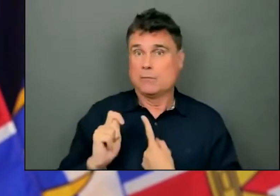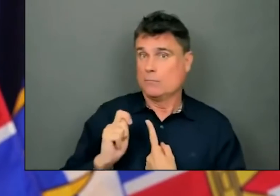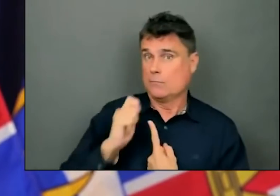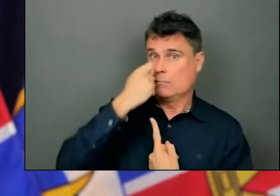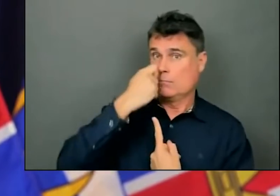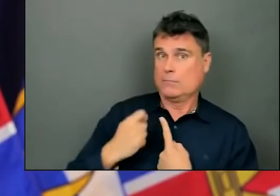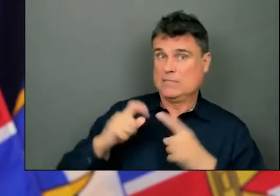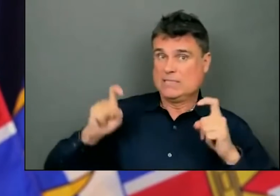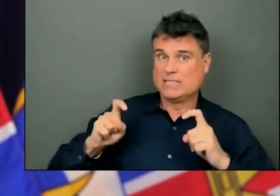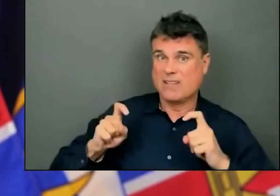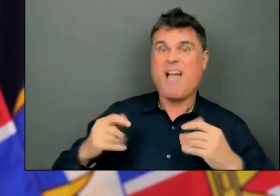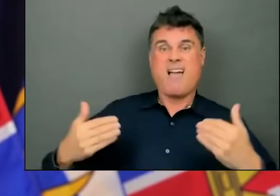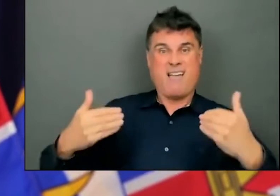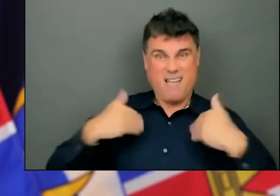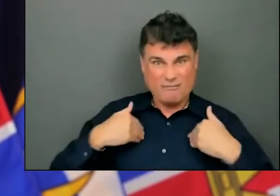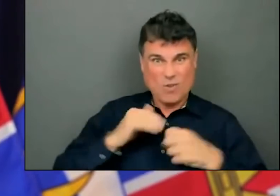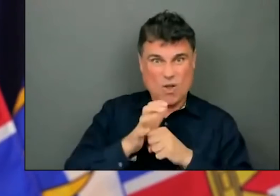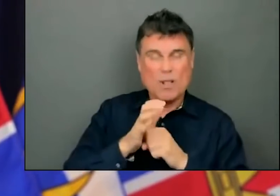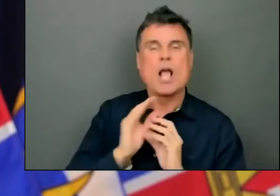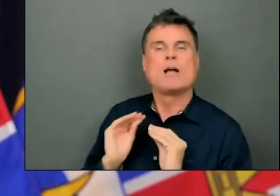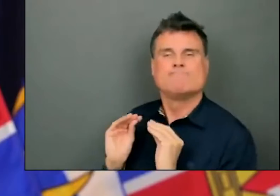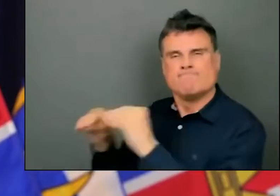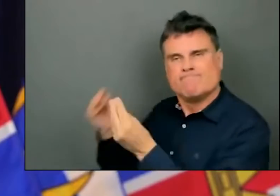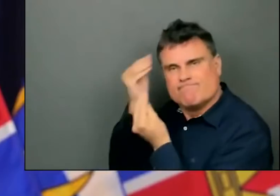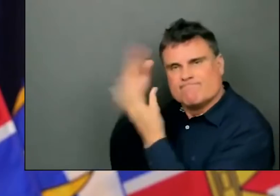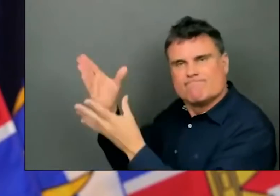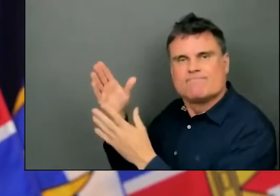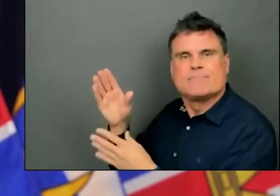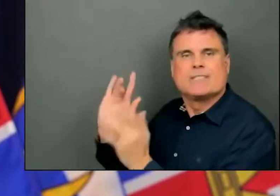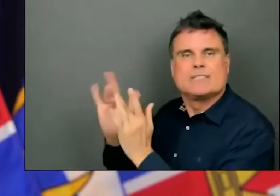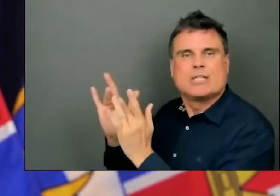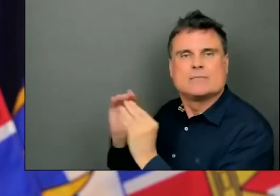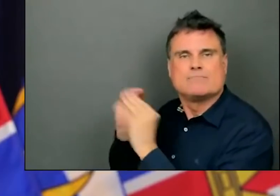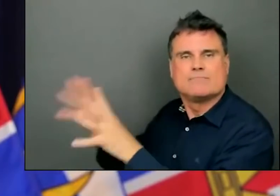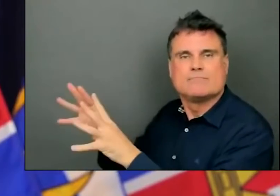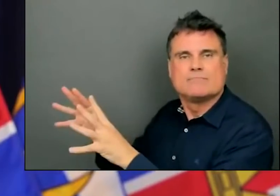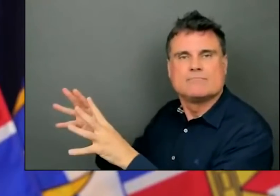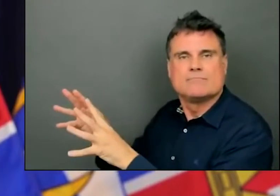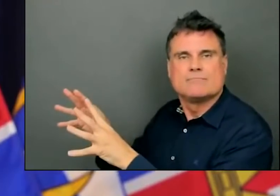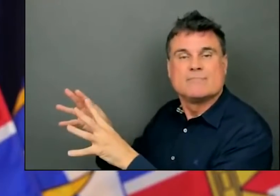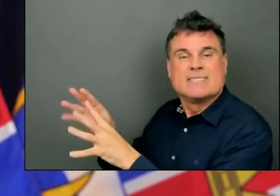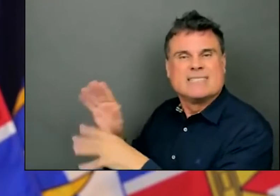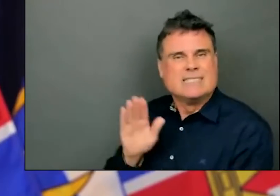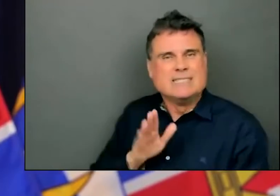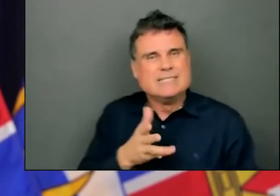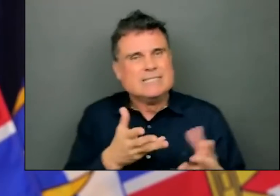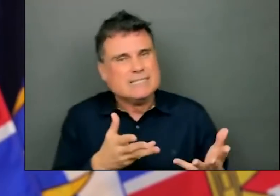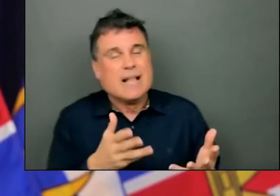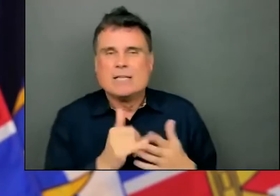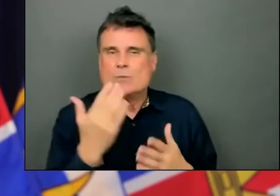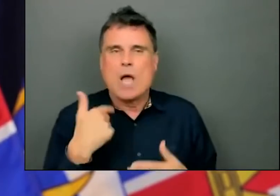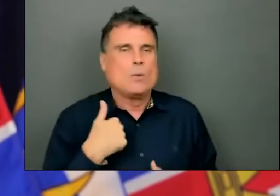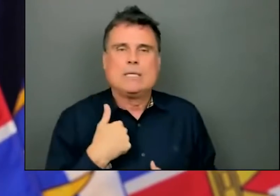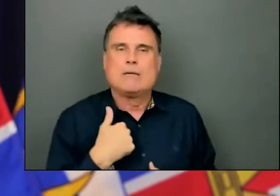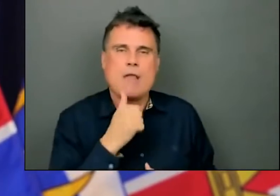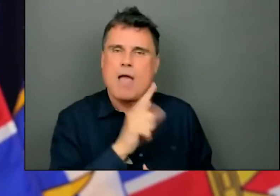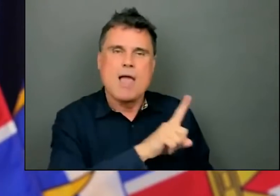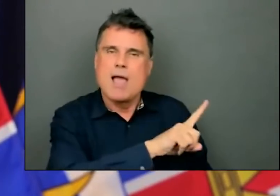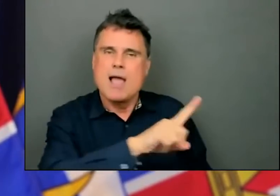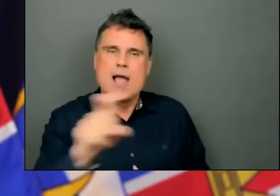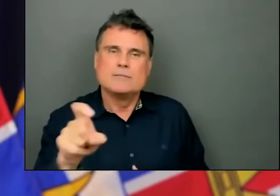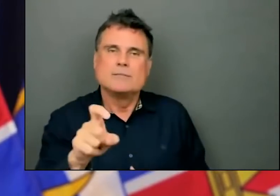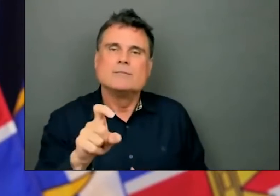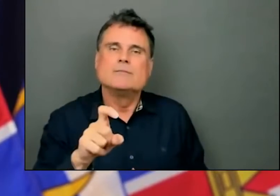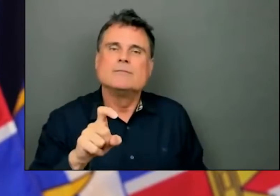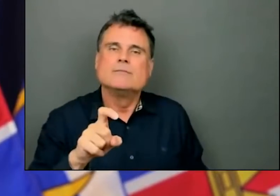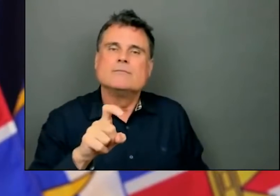many limitations, and that's one of the reasons why we're not including it as a routine surveillance stream, because,